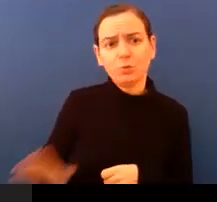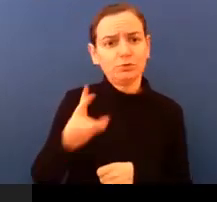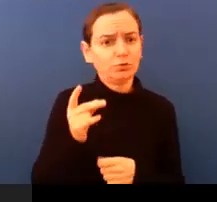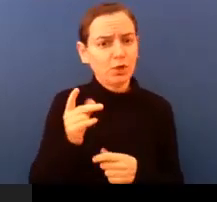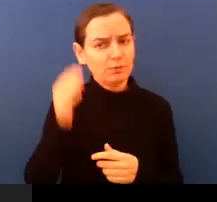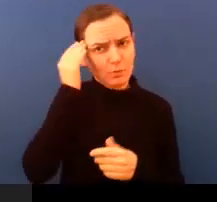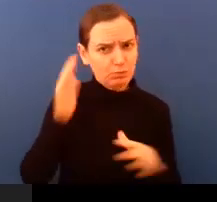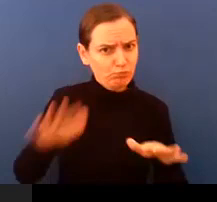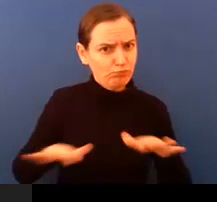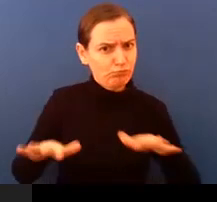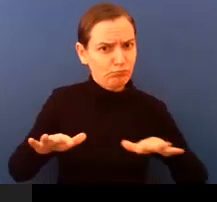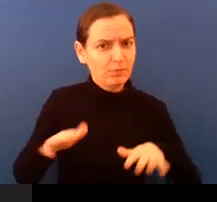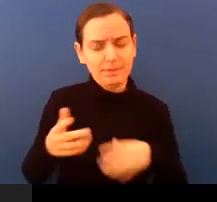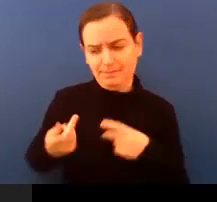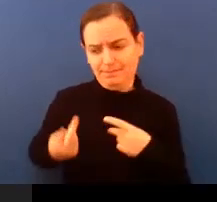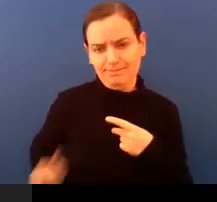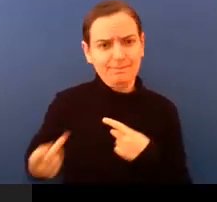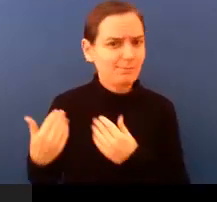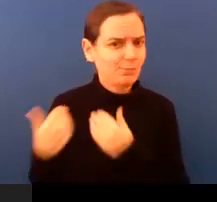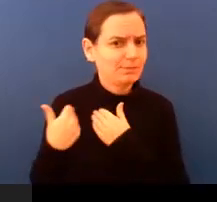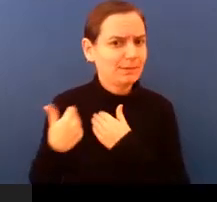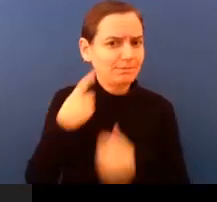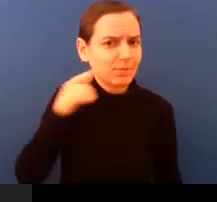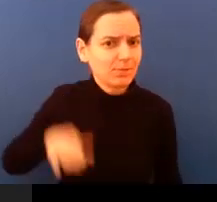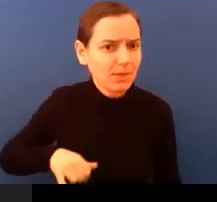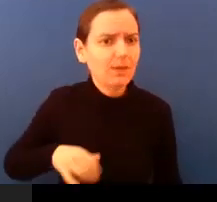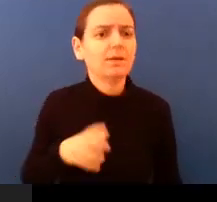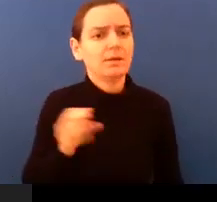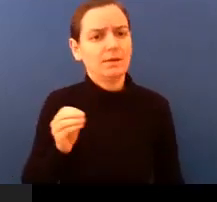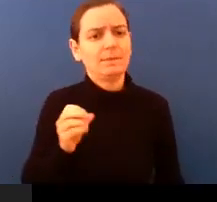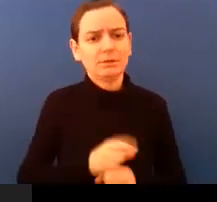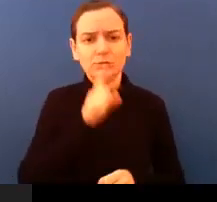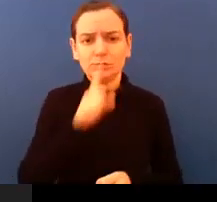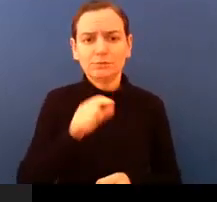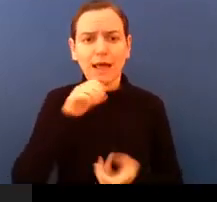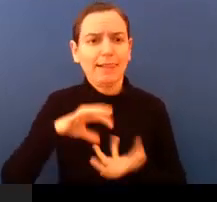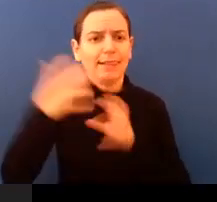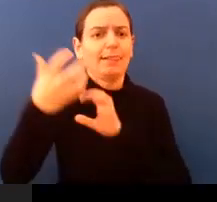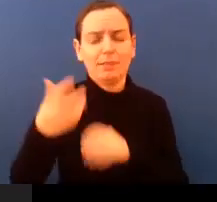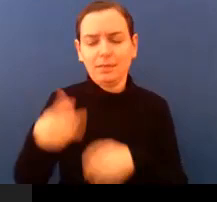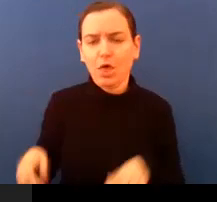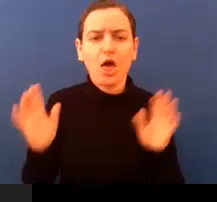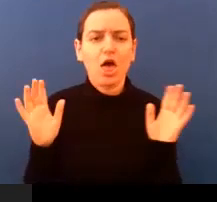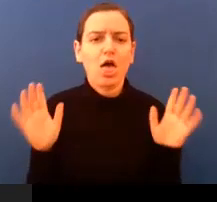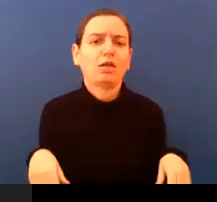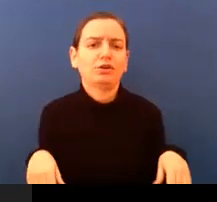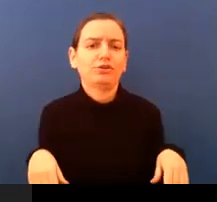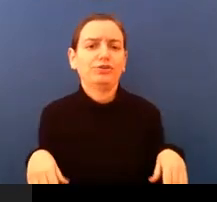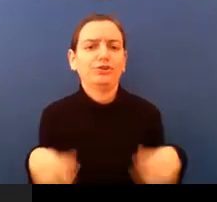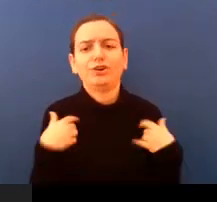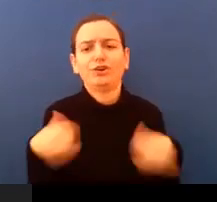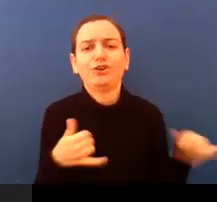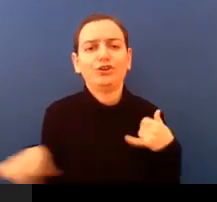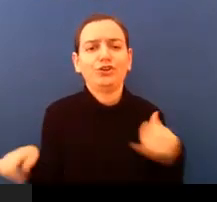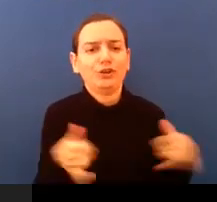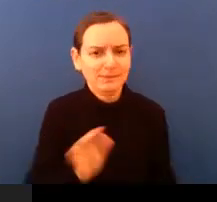ask you or indicate there's a turn coming up. The dog will eventually get detrained